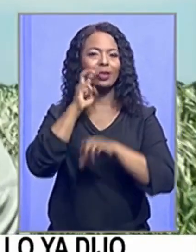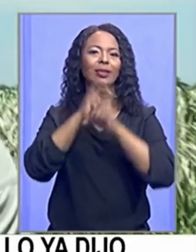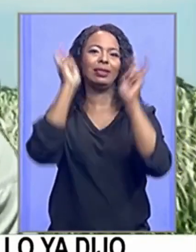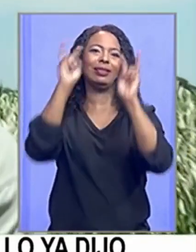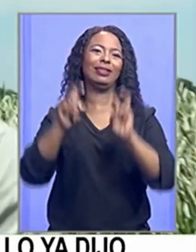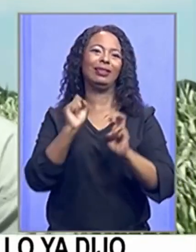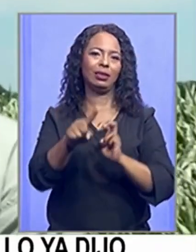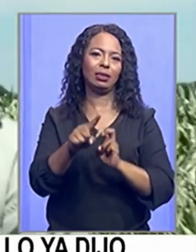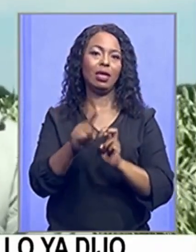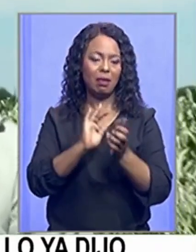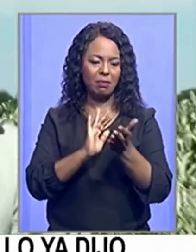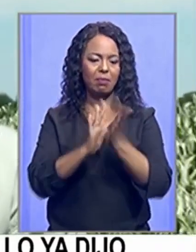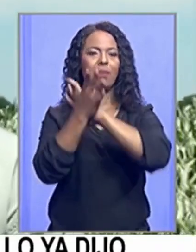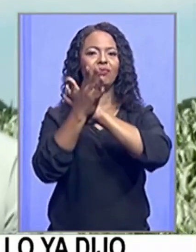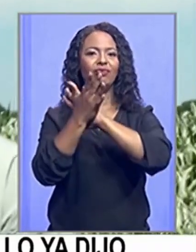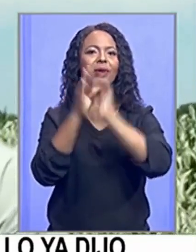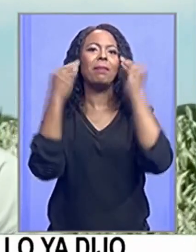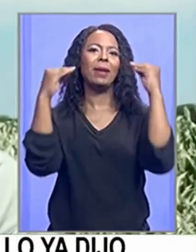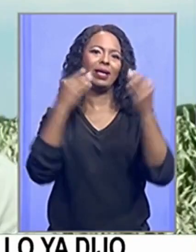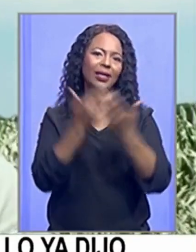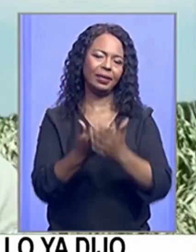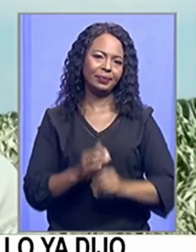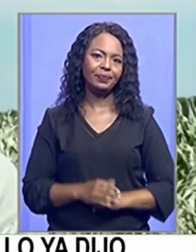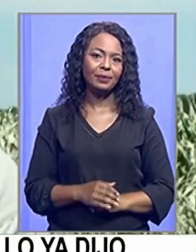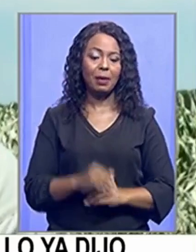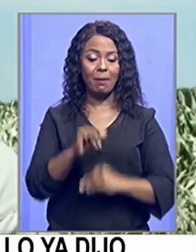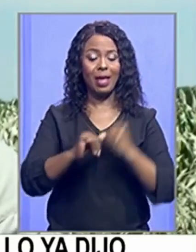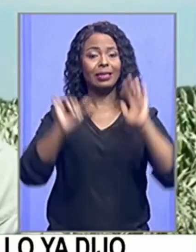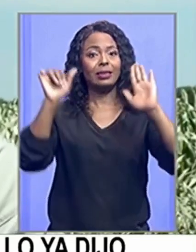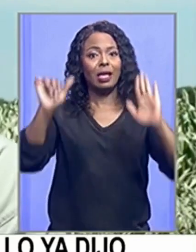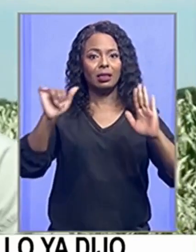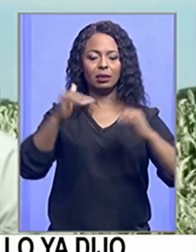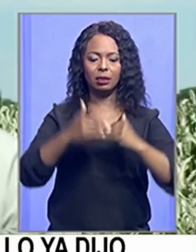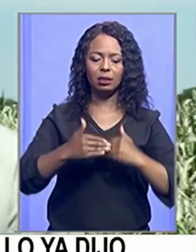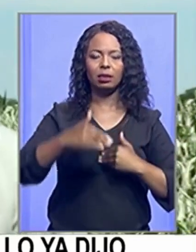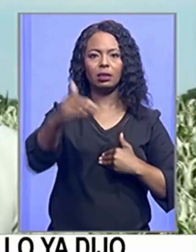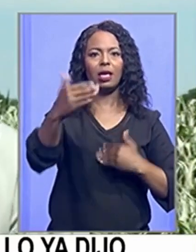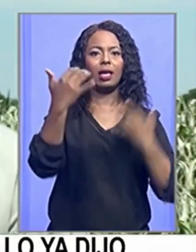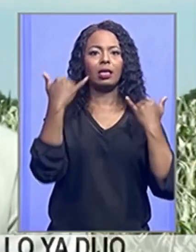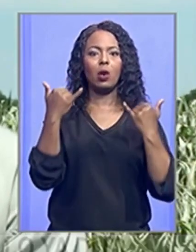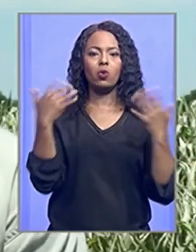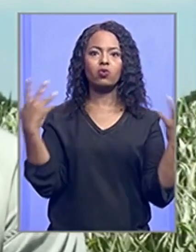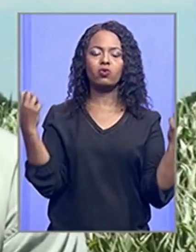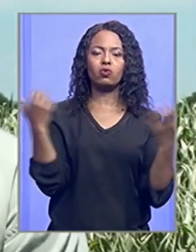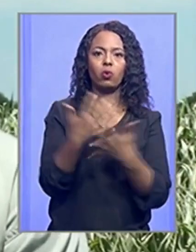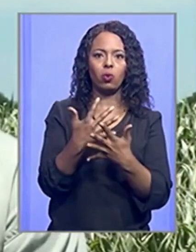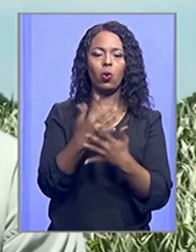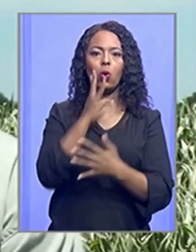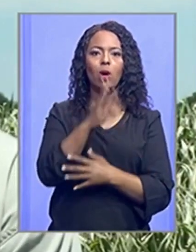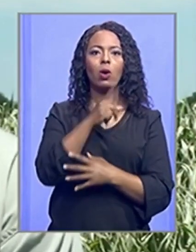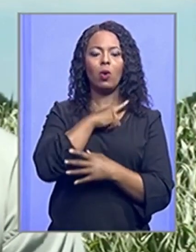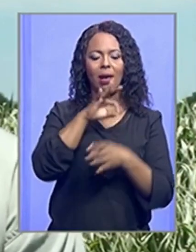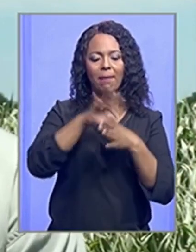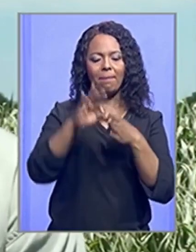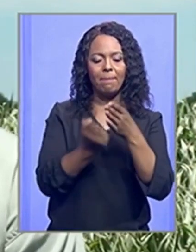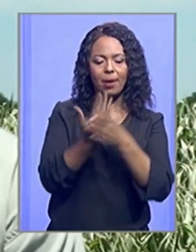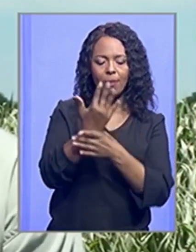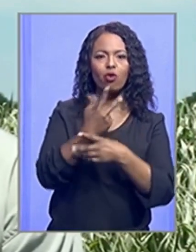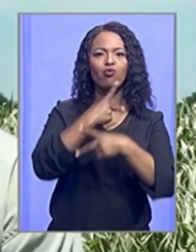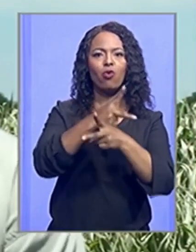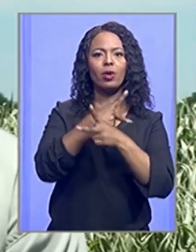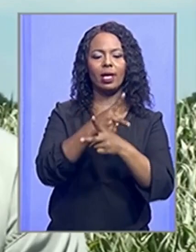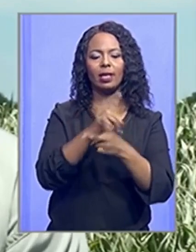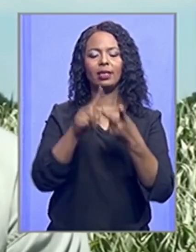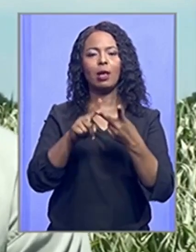In 3 to 6 months, you'll get scared when you buy some, maize products, wheat products, and also